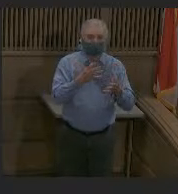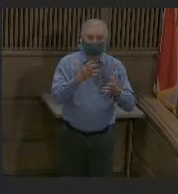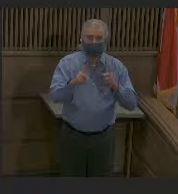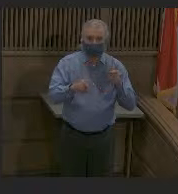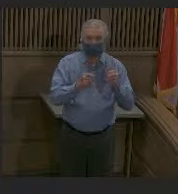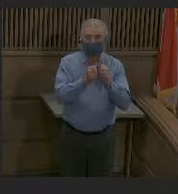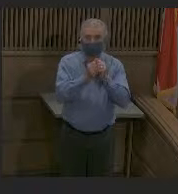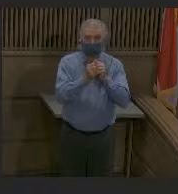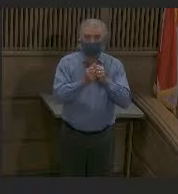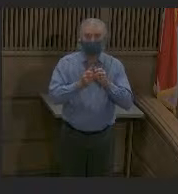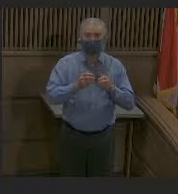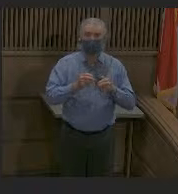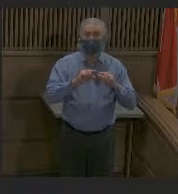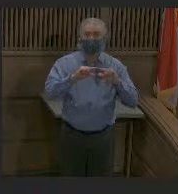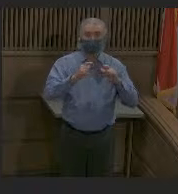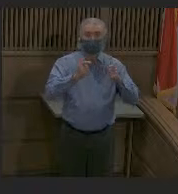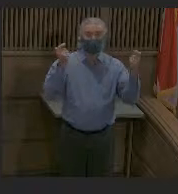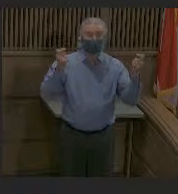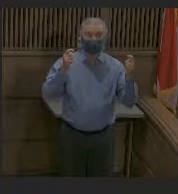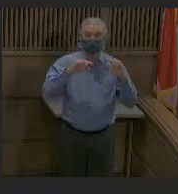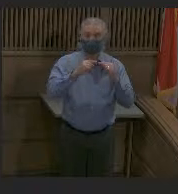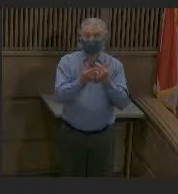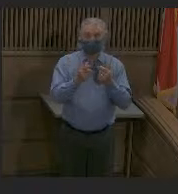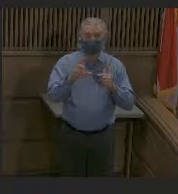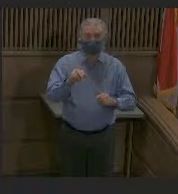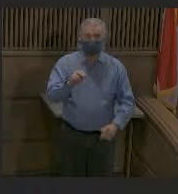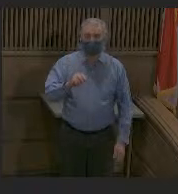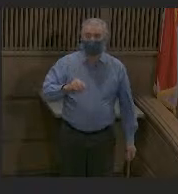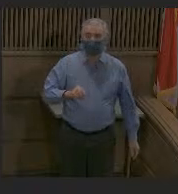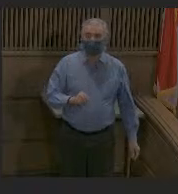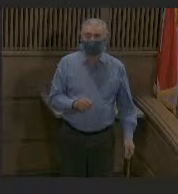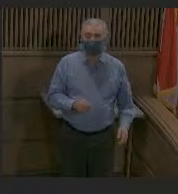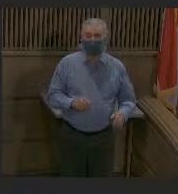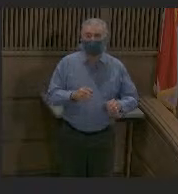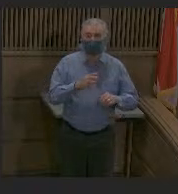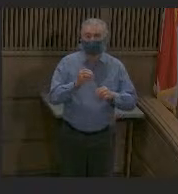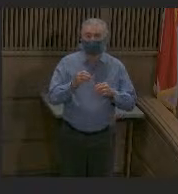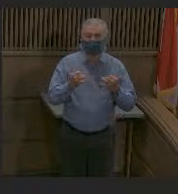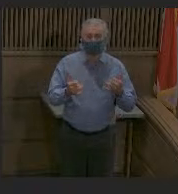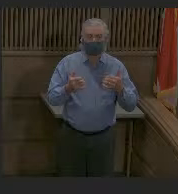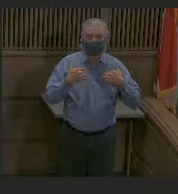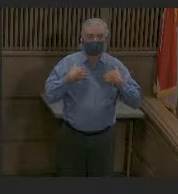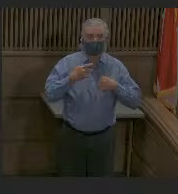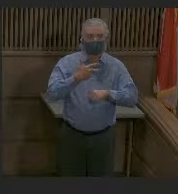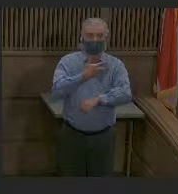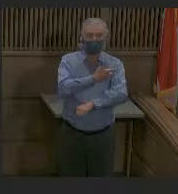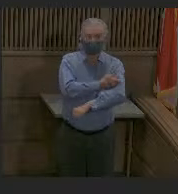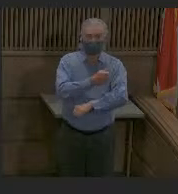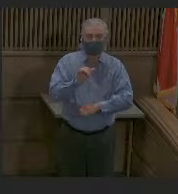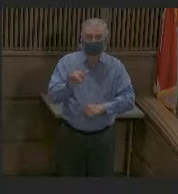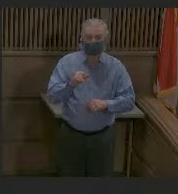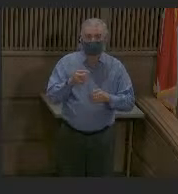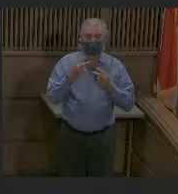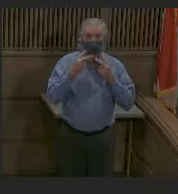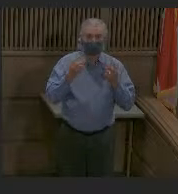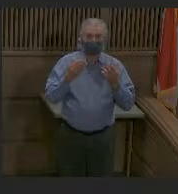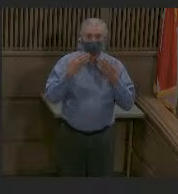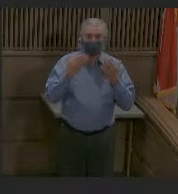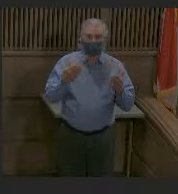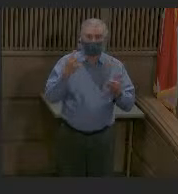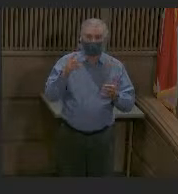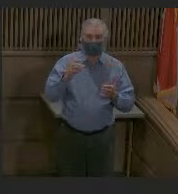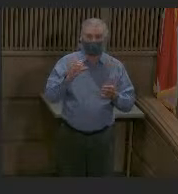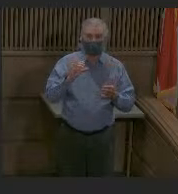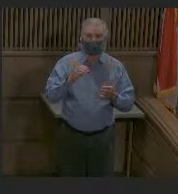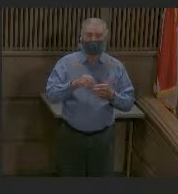tunnel and that is currently infiltrating this community in the form of the vaccine. Again, I'm very, very thankful to the